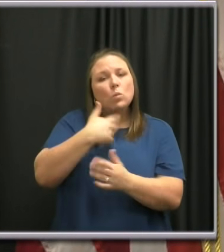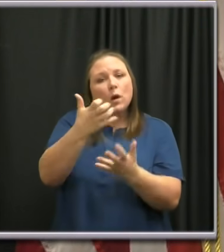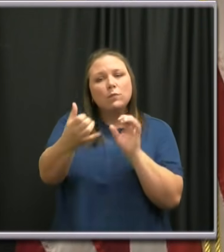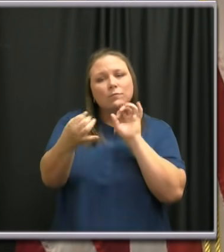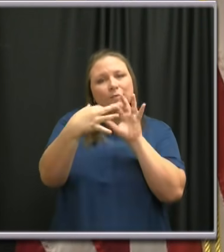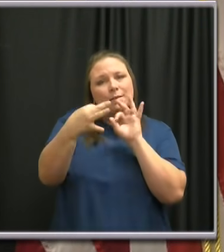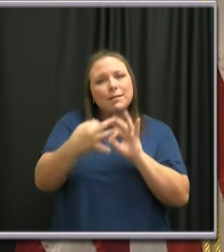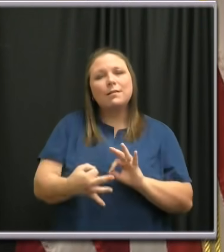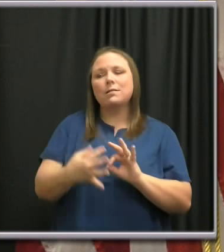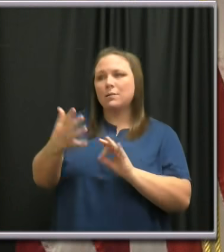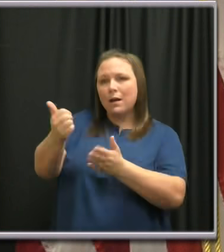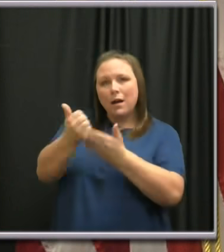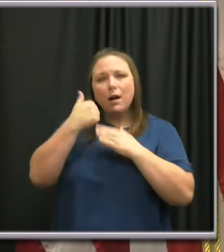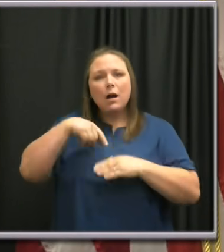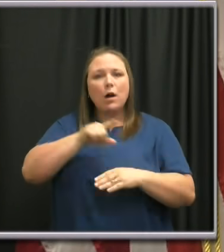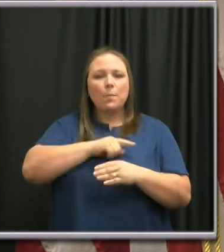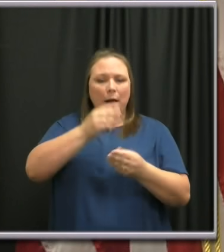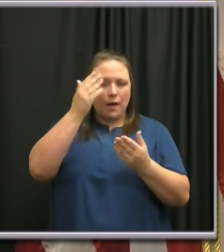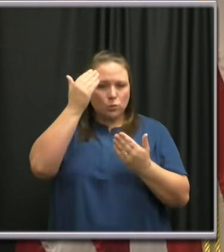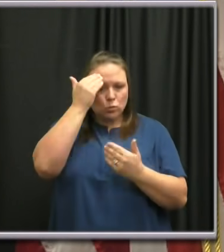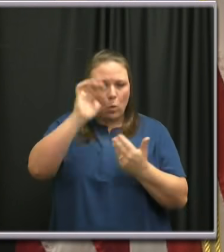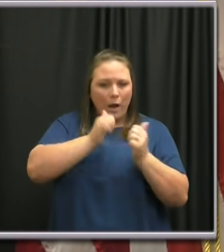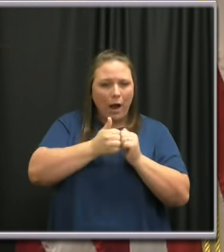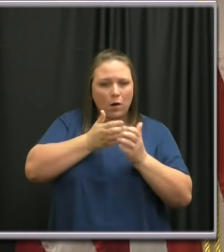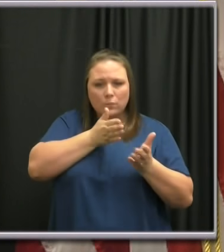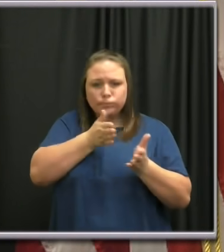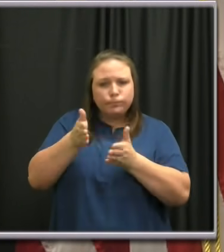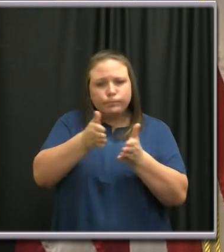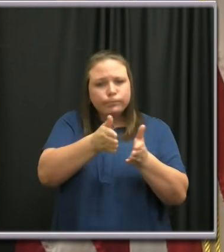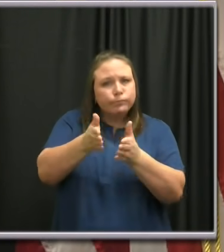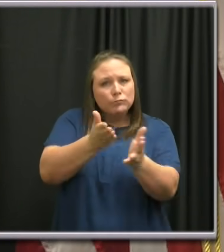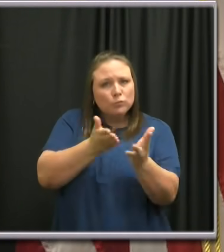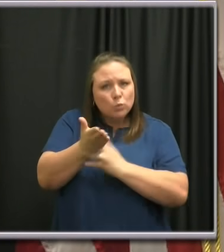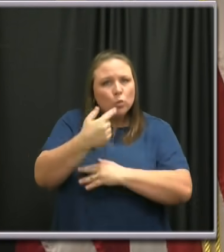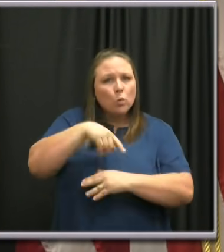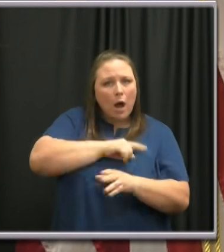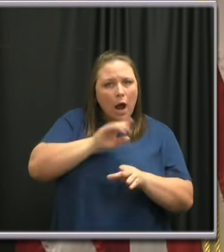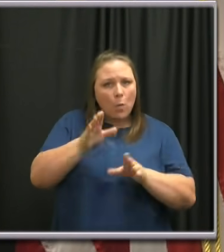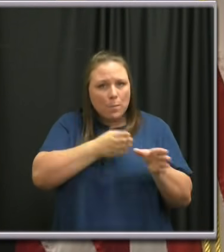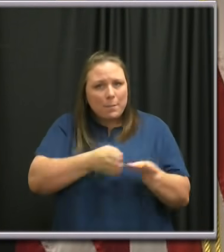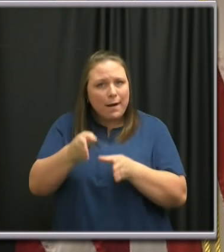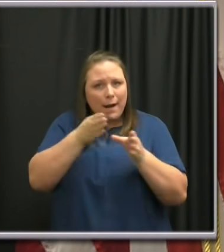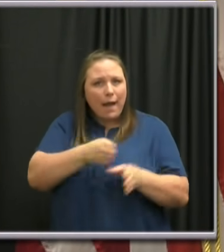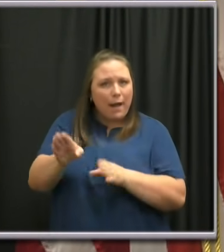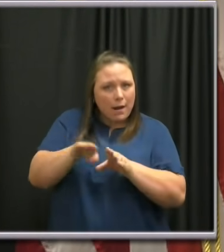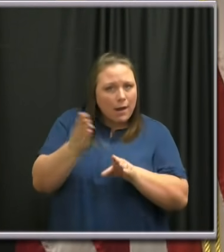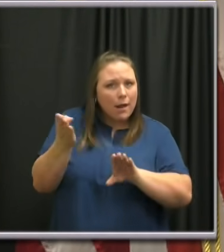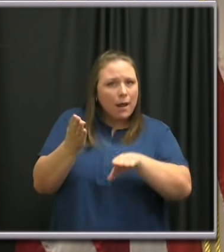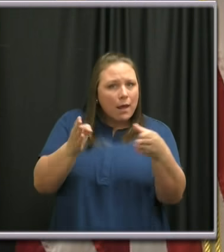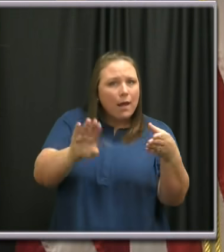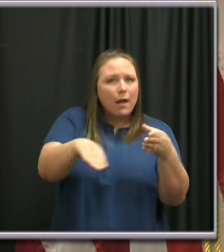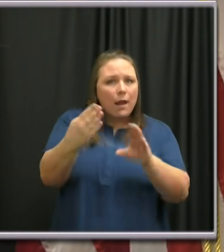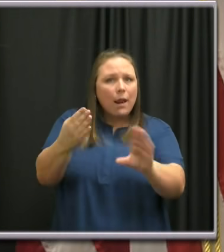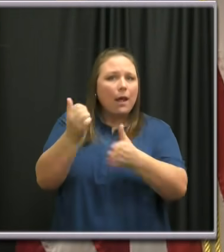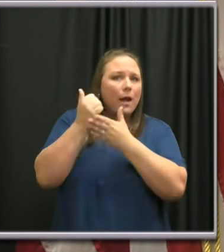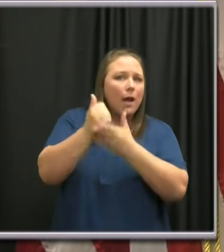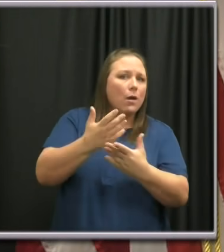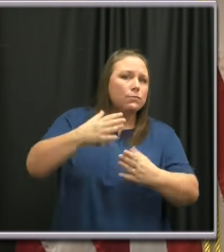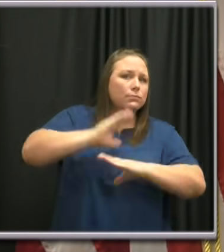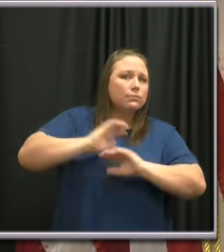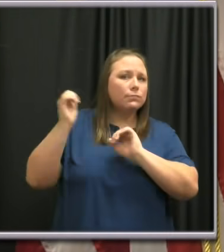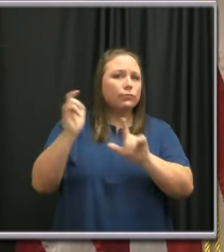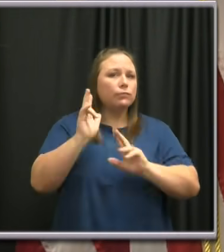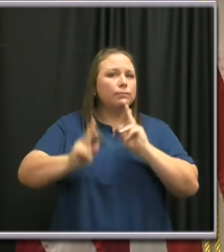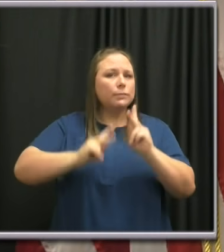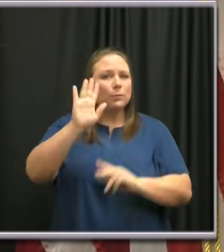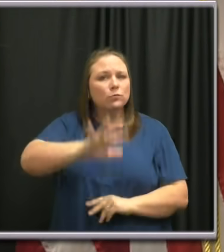further inform the roadmap and help us better understand how our economic reopening can best serve all